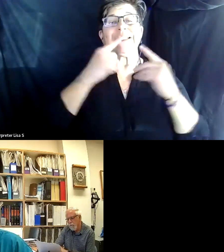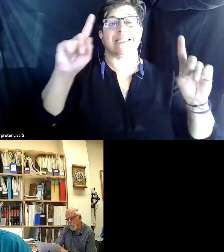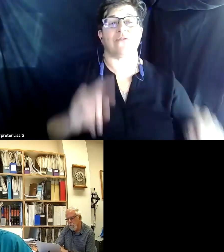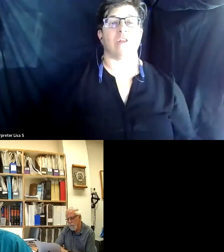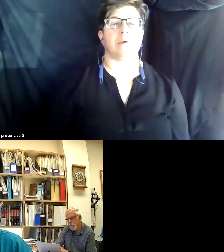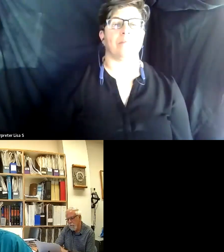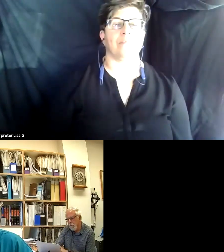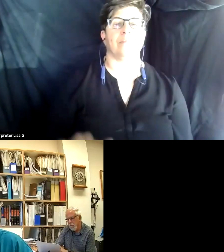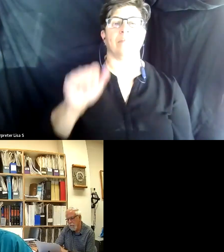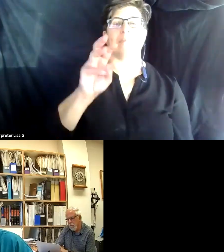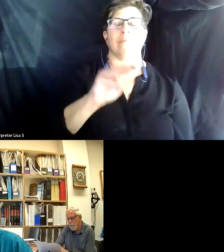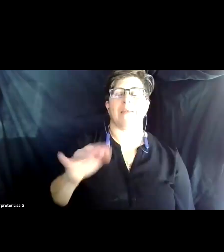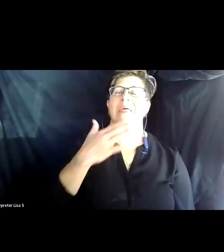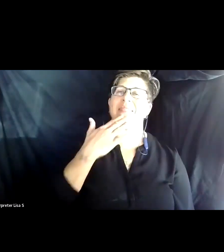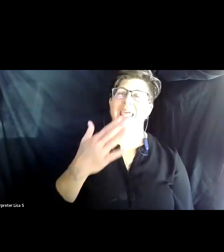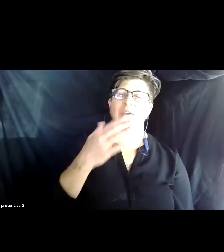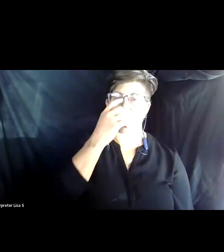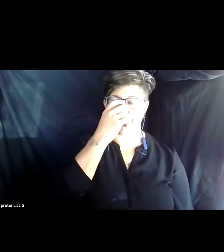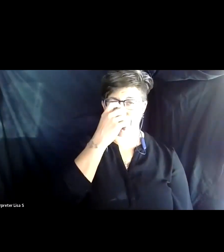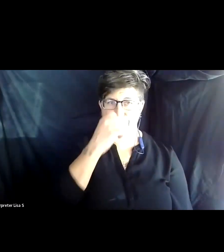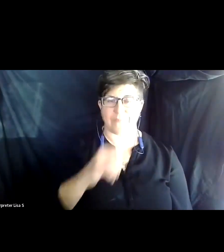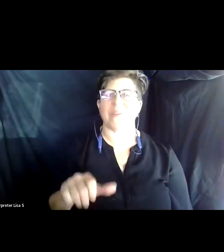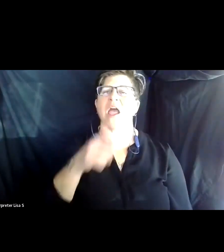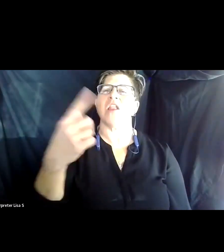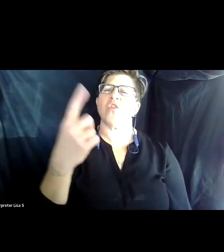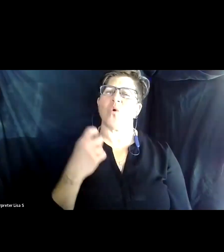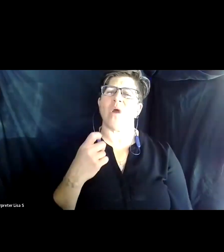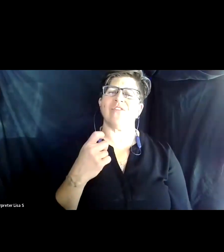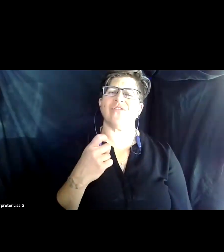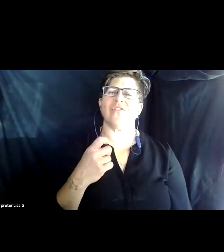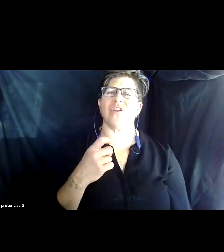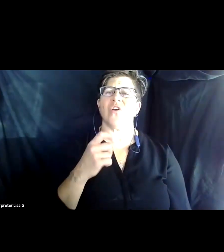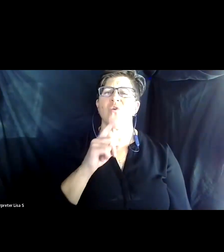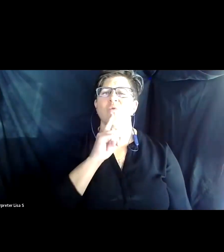Thank you for that. Another question is just really around